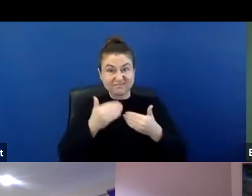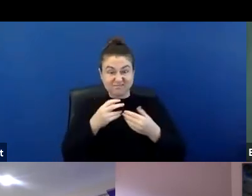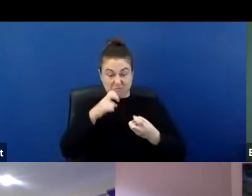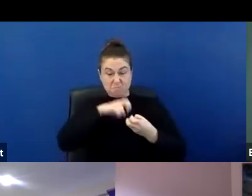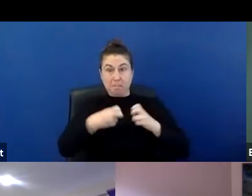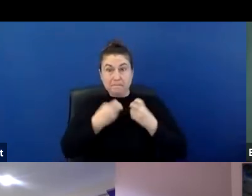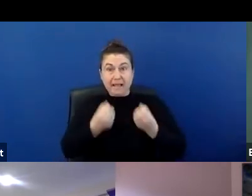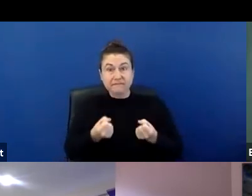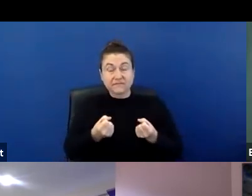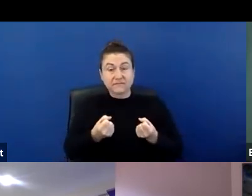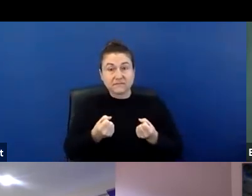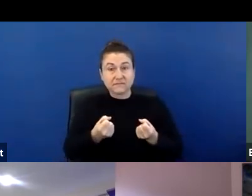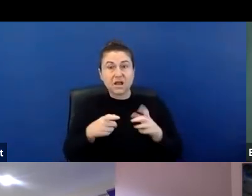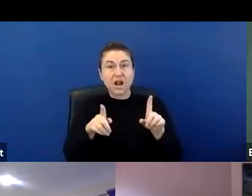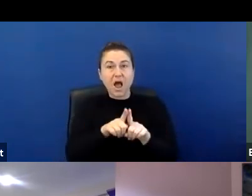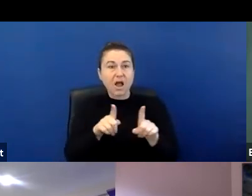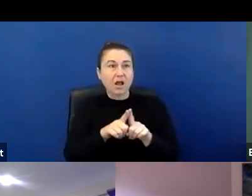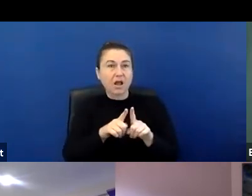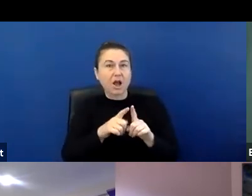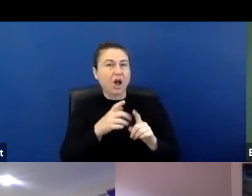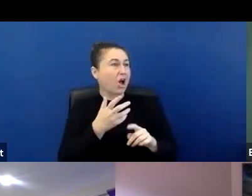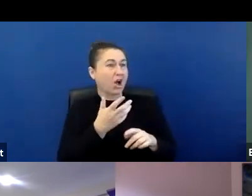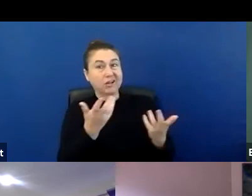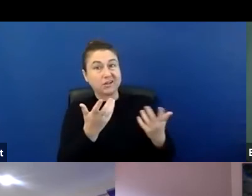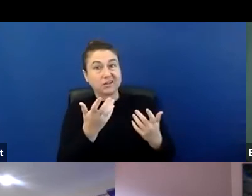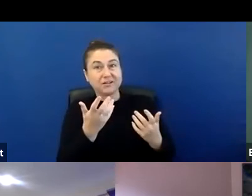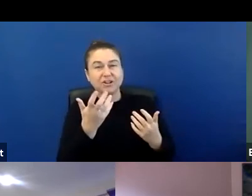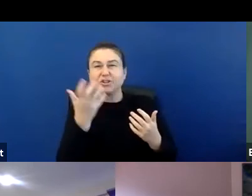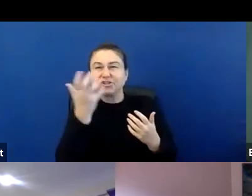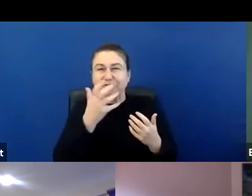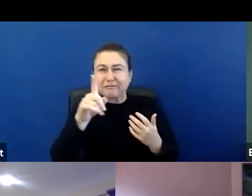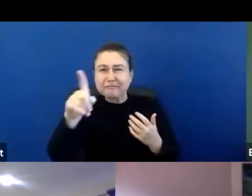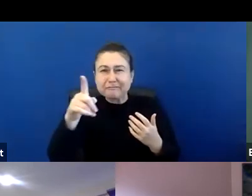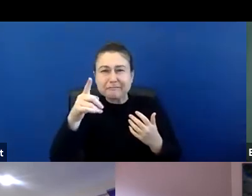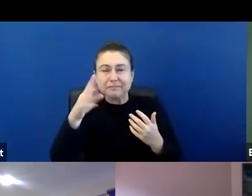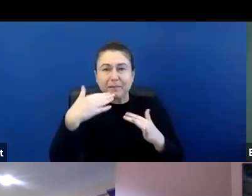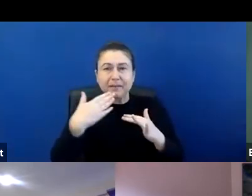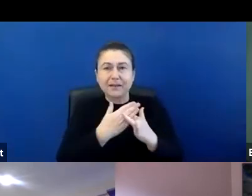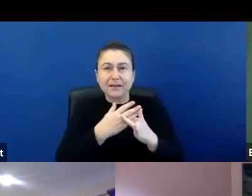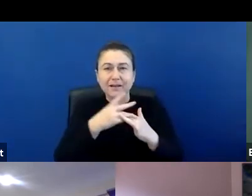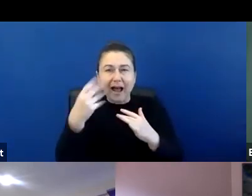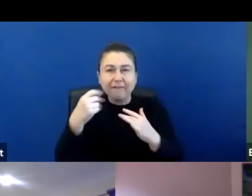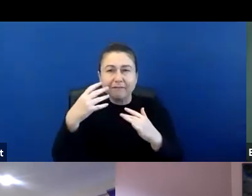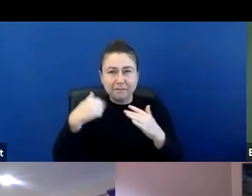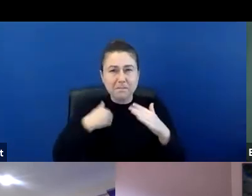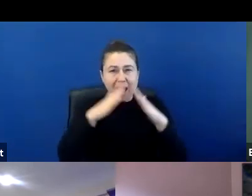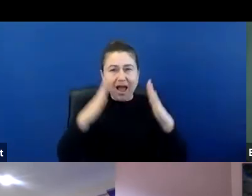the sense that, sorry, I've got planes going over. I'm aware that it's quite noisy.